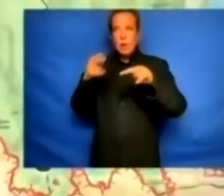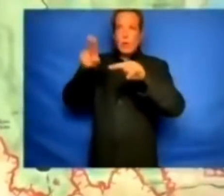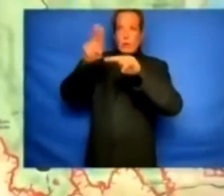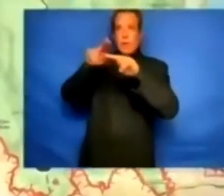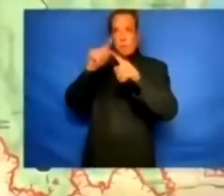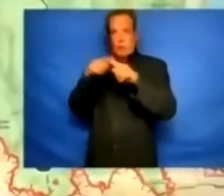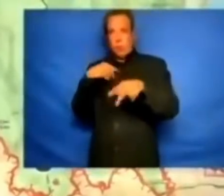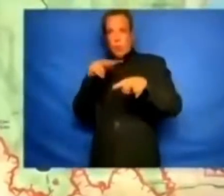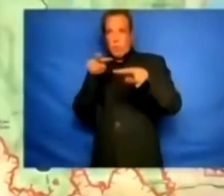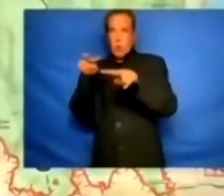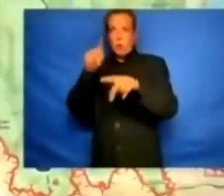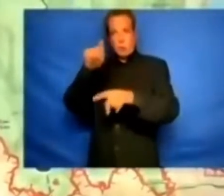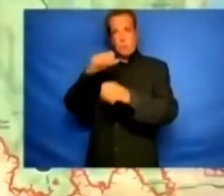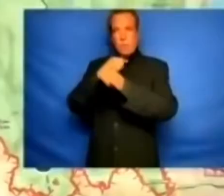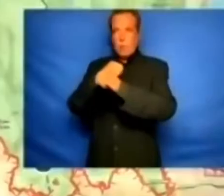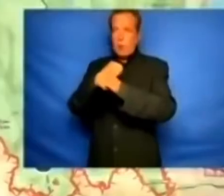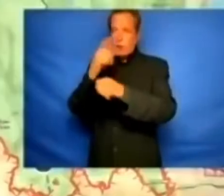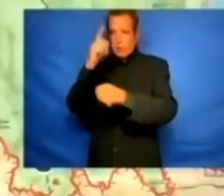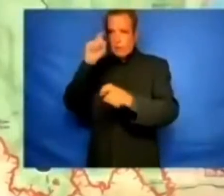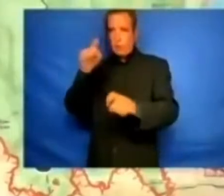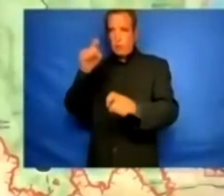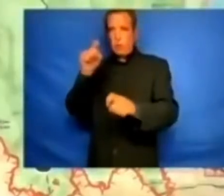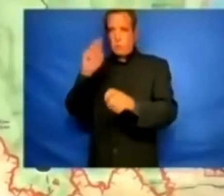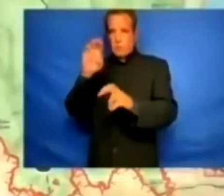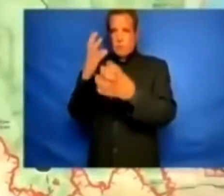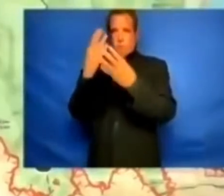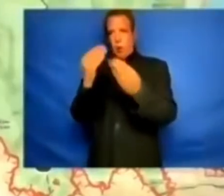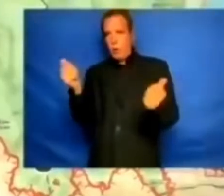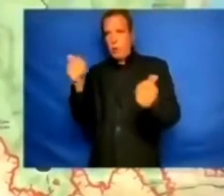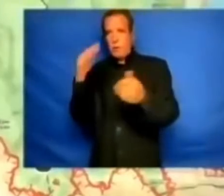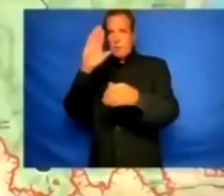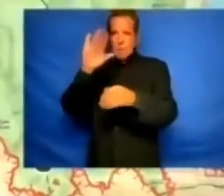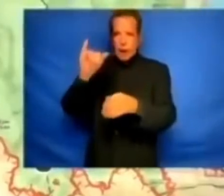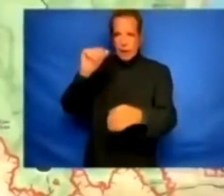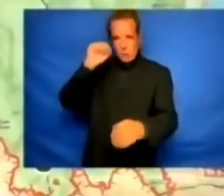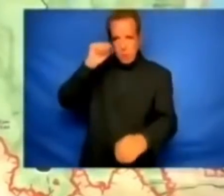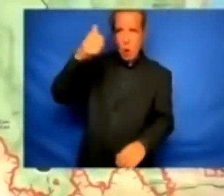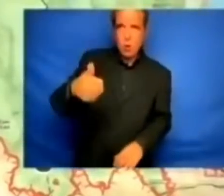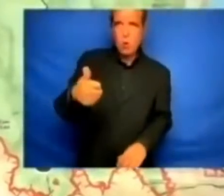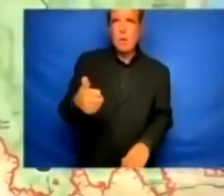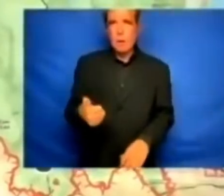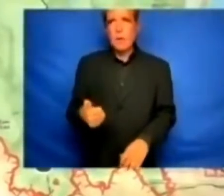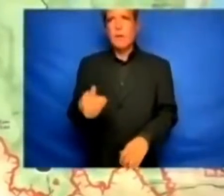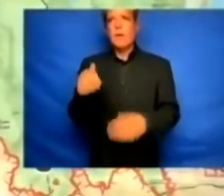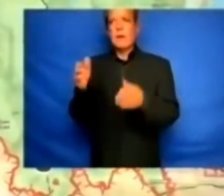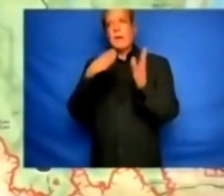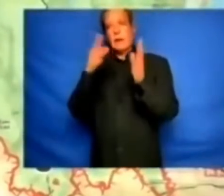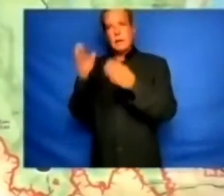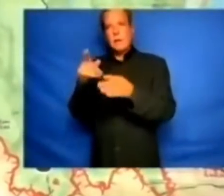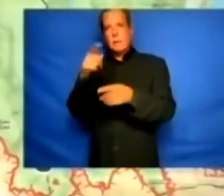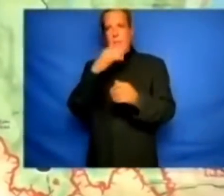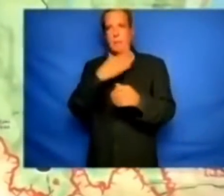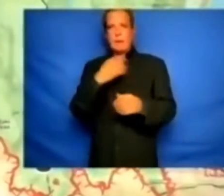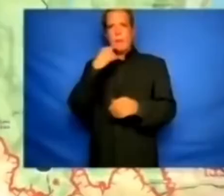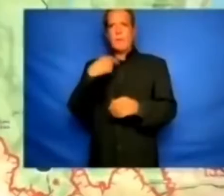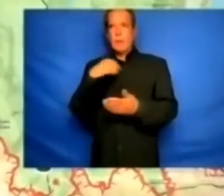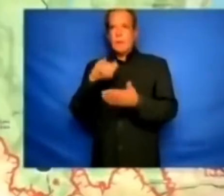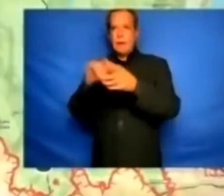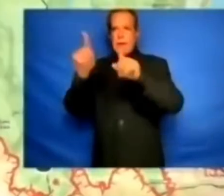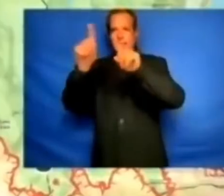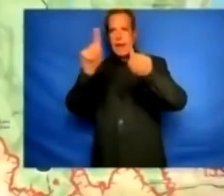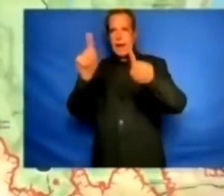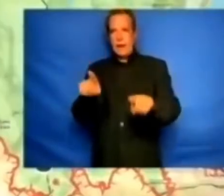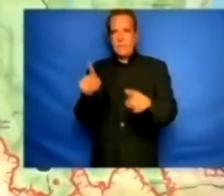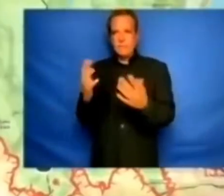at some point tomorrow. Please tell us briefly about the location and status of the lightning fires in the basin, which